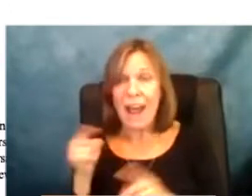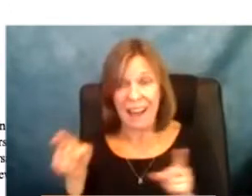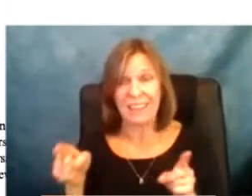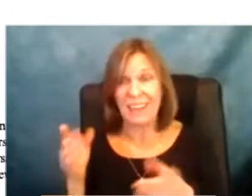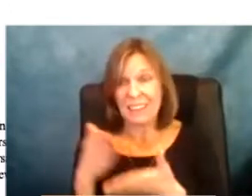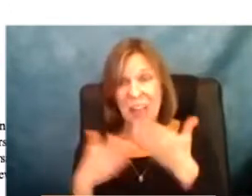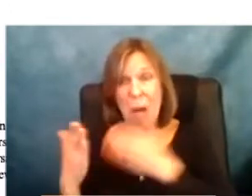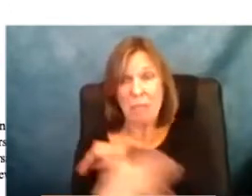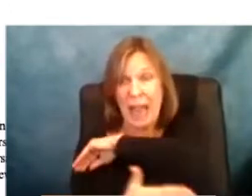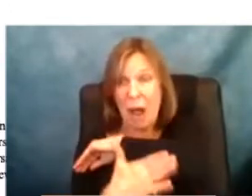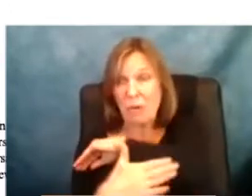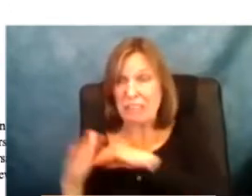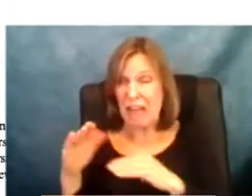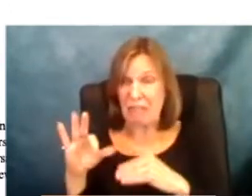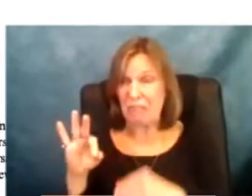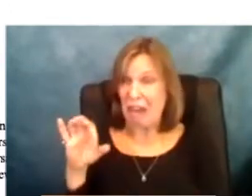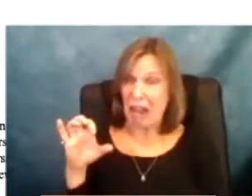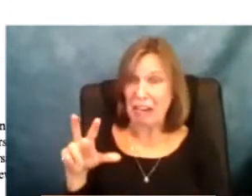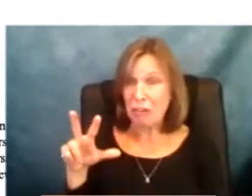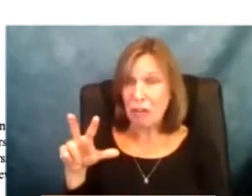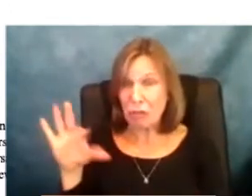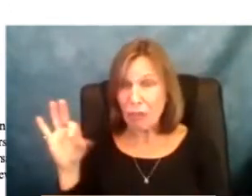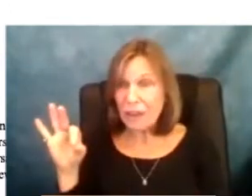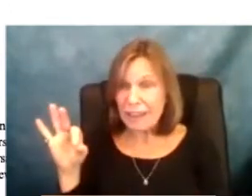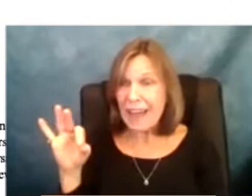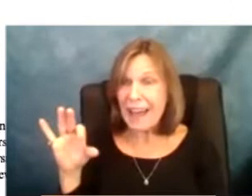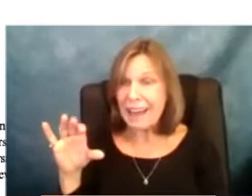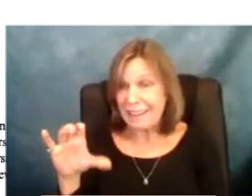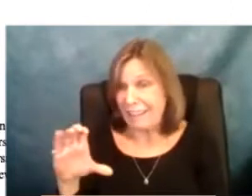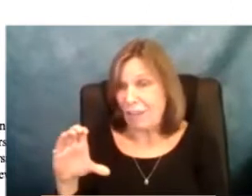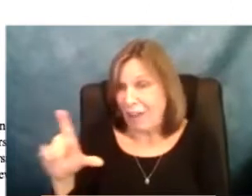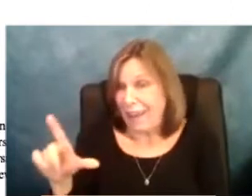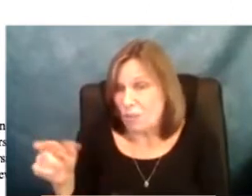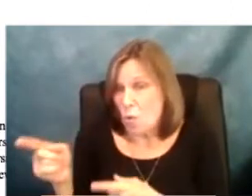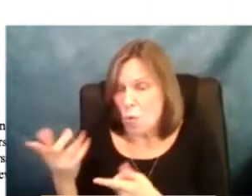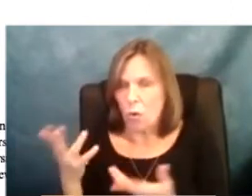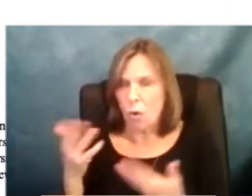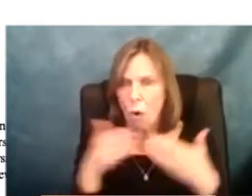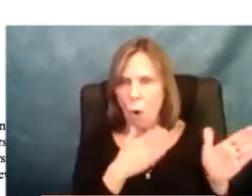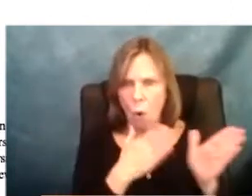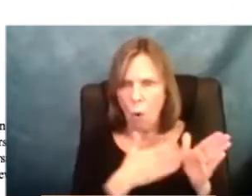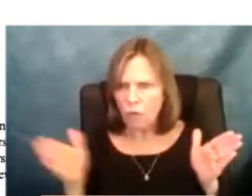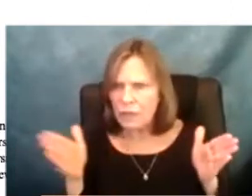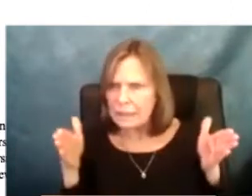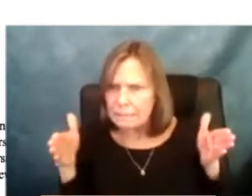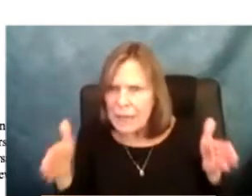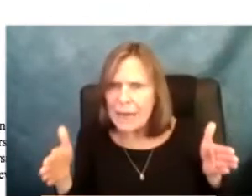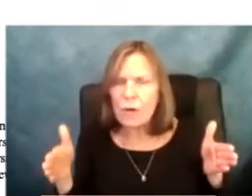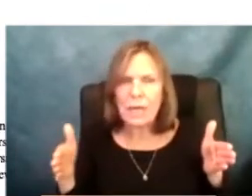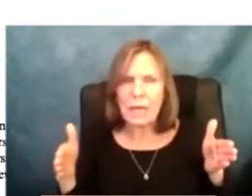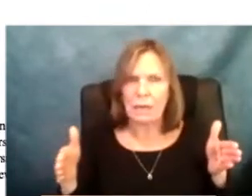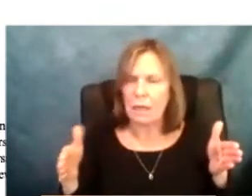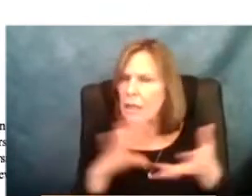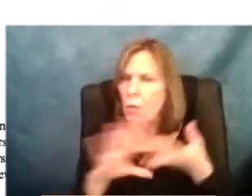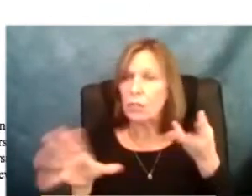caseloads of 939. Over the course of this period, there were a